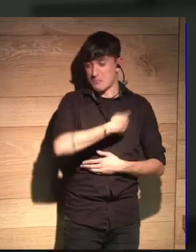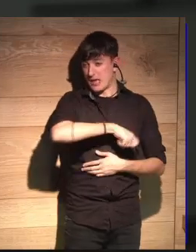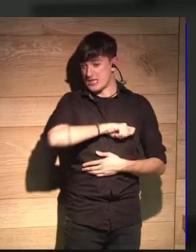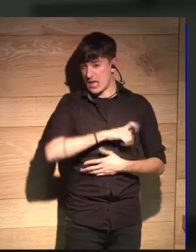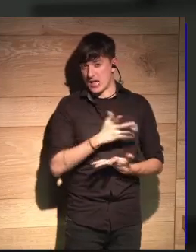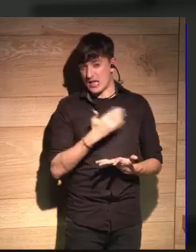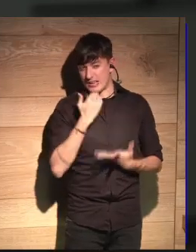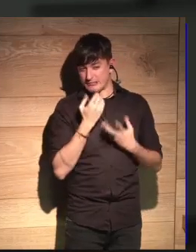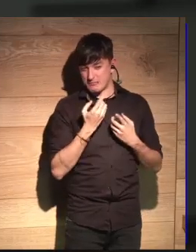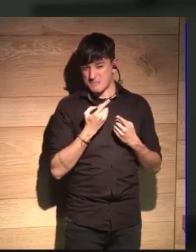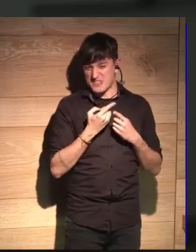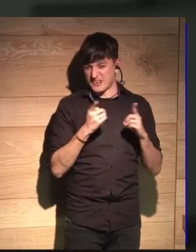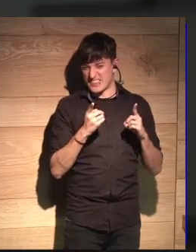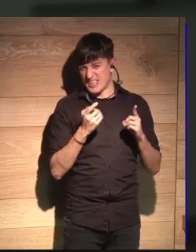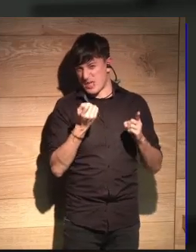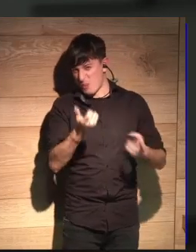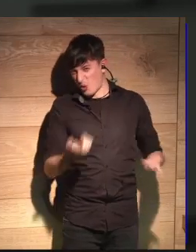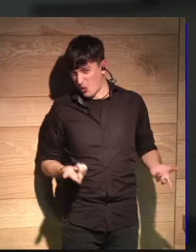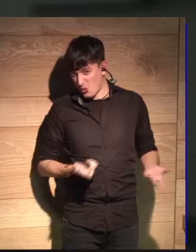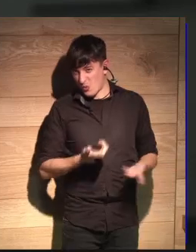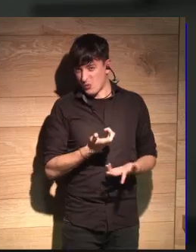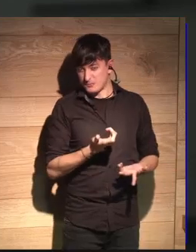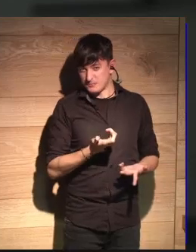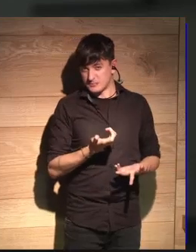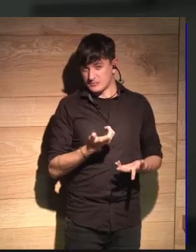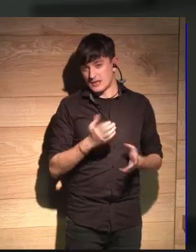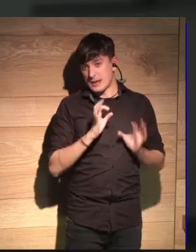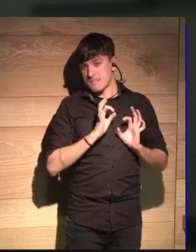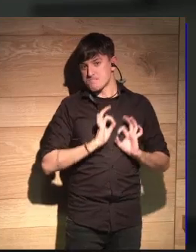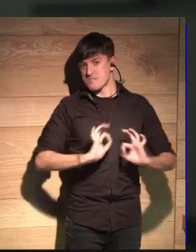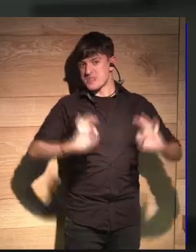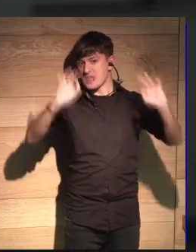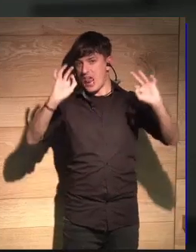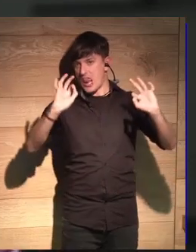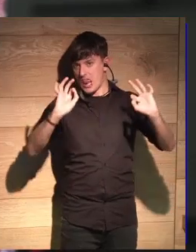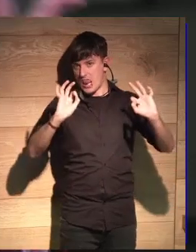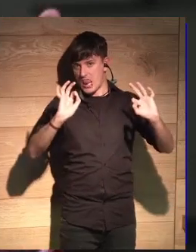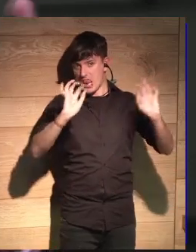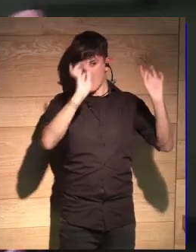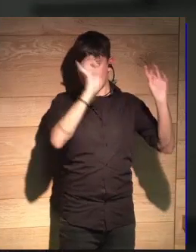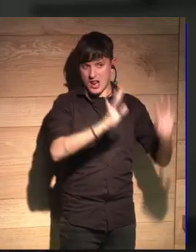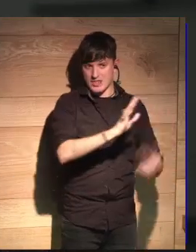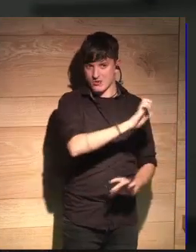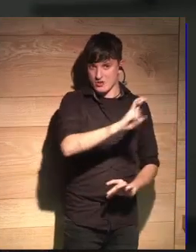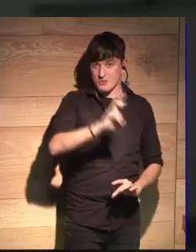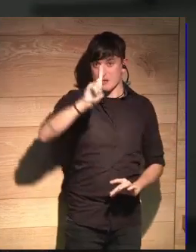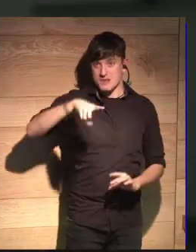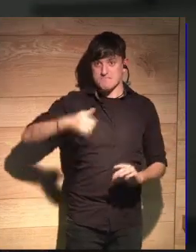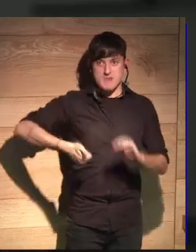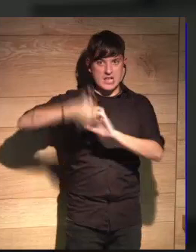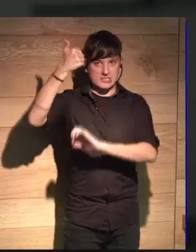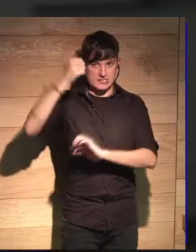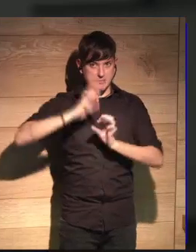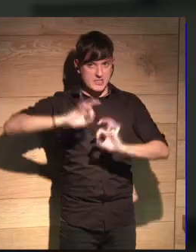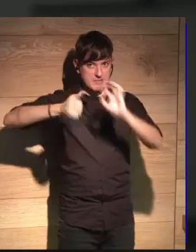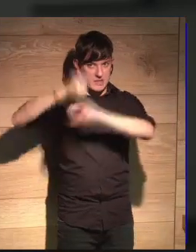States, but in other ways historically it's a more distinctive country than the United States. And Spain and other